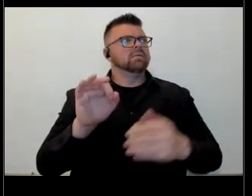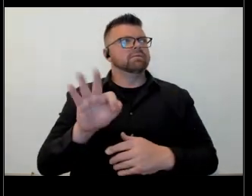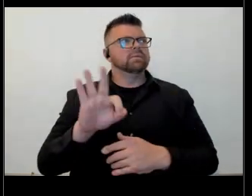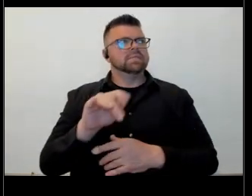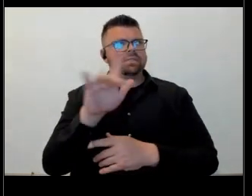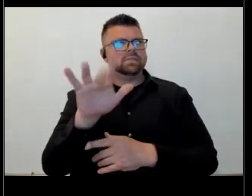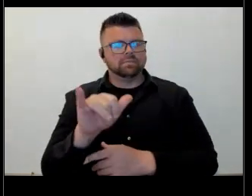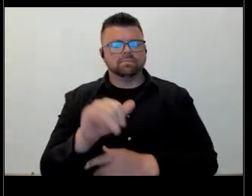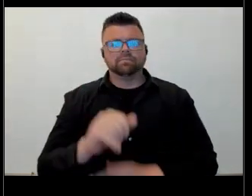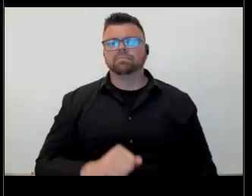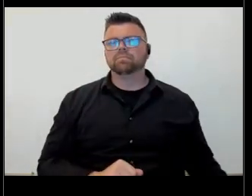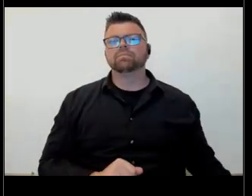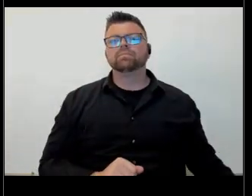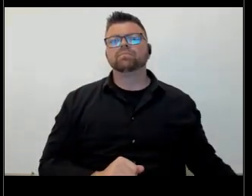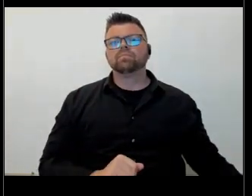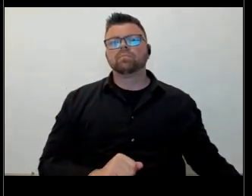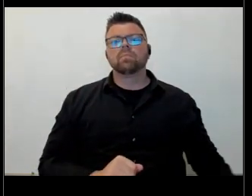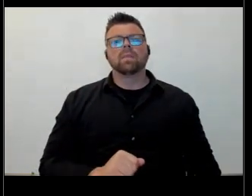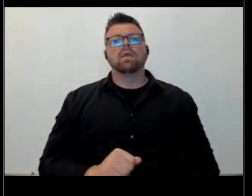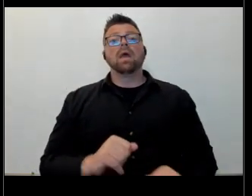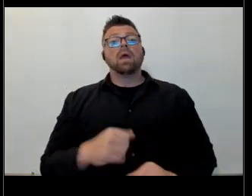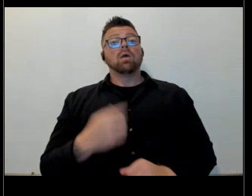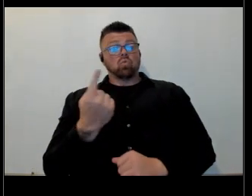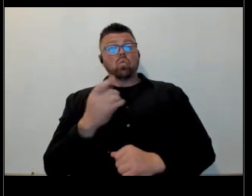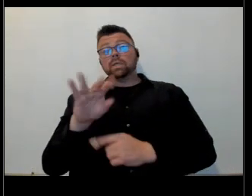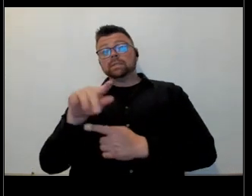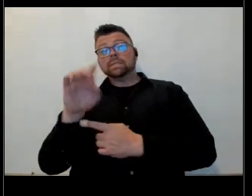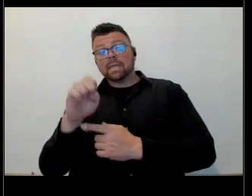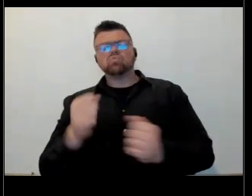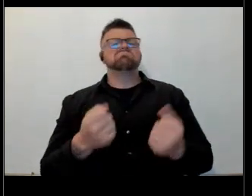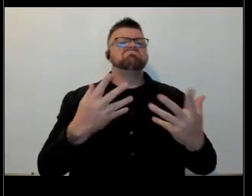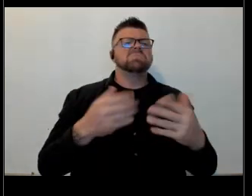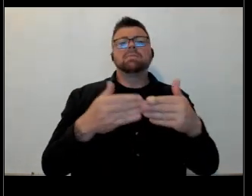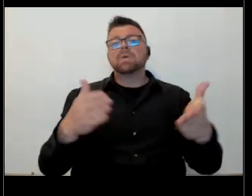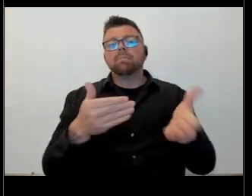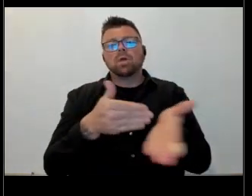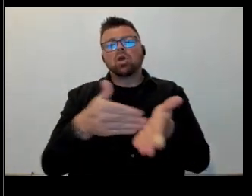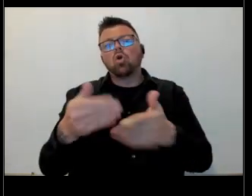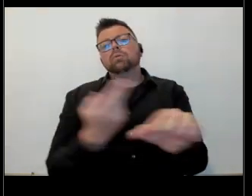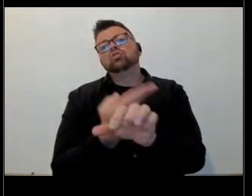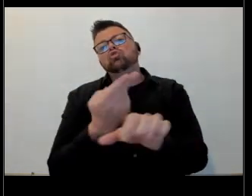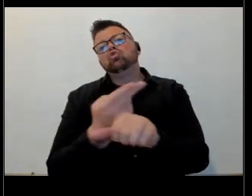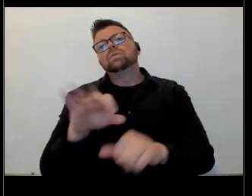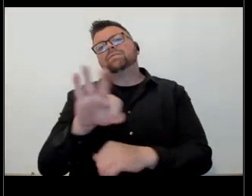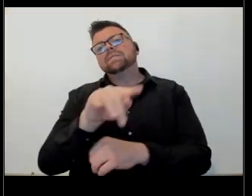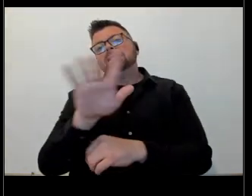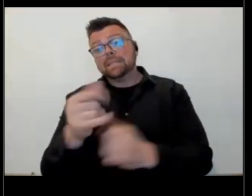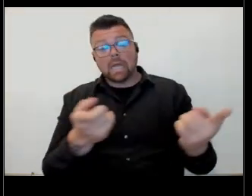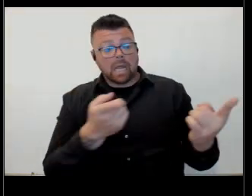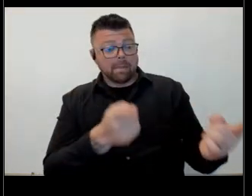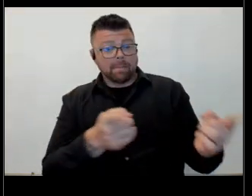On a site where multiple public and common use facilities occur,